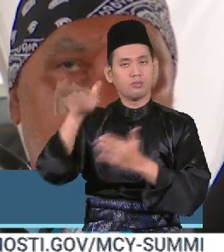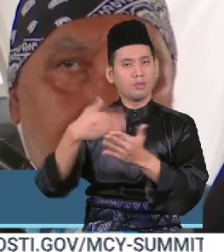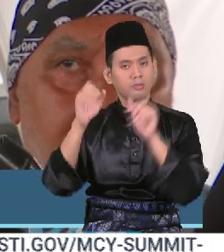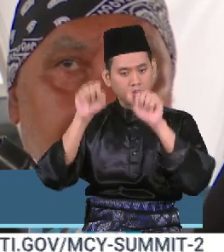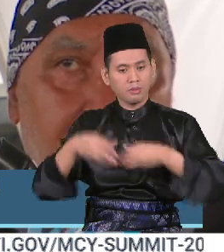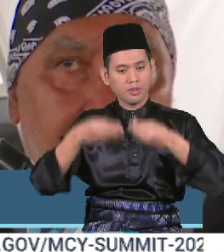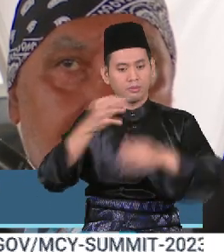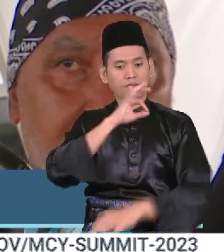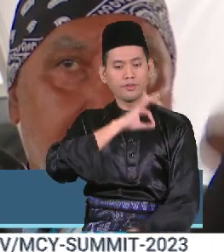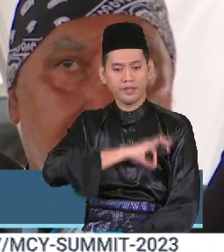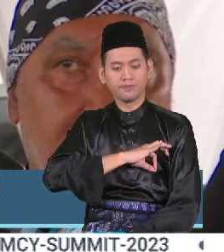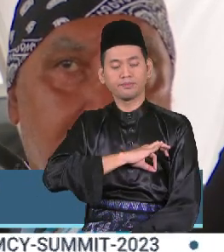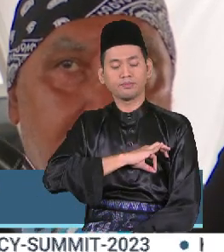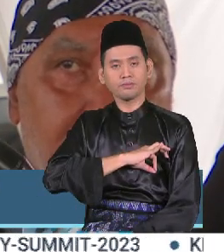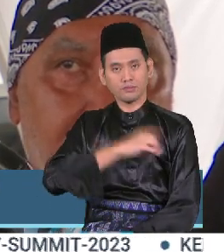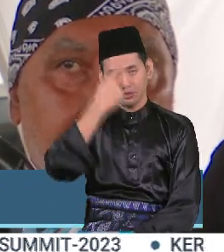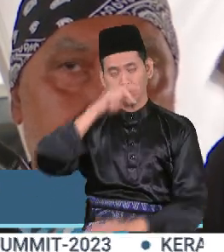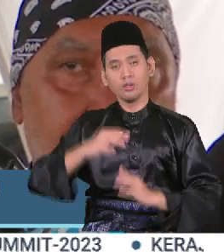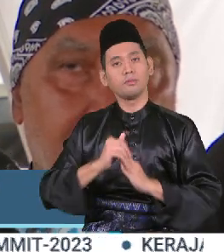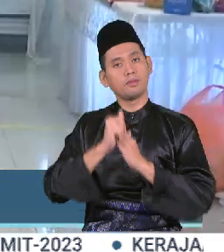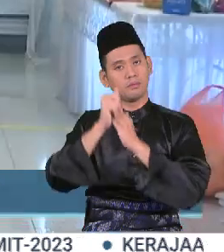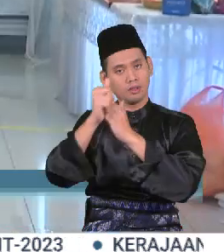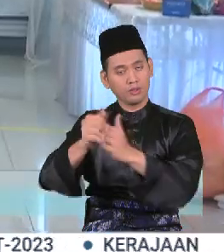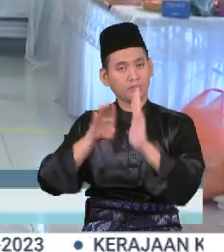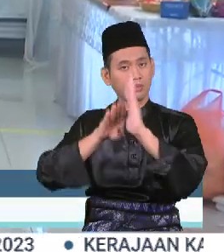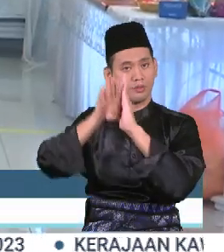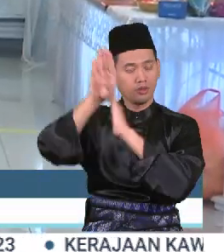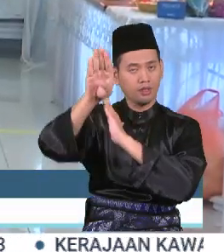shared down for the future generation of Malaysian football.